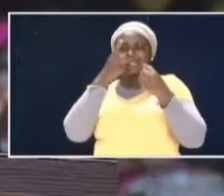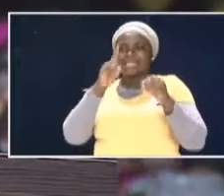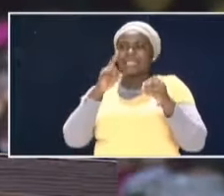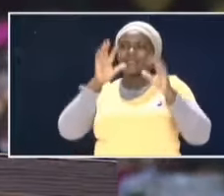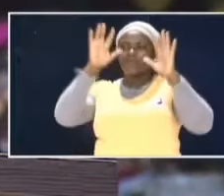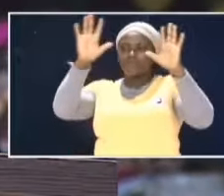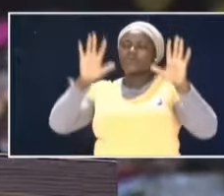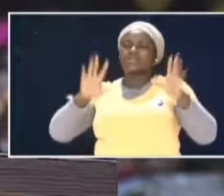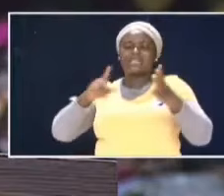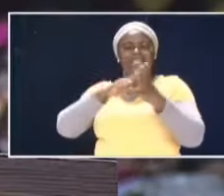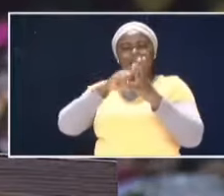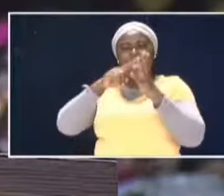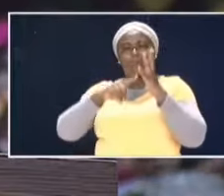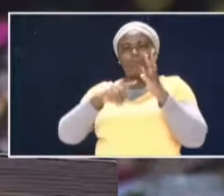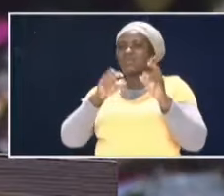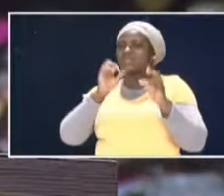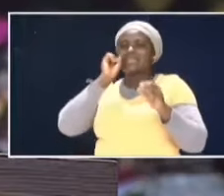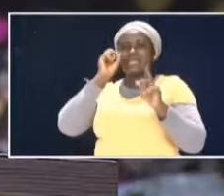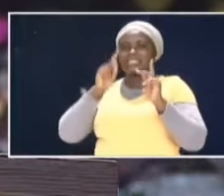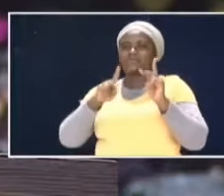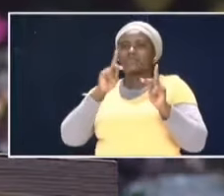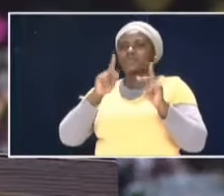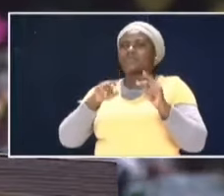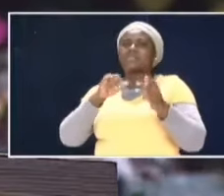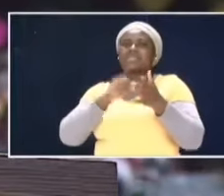for testimonies. Hallelujah.